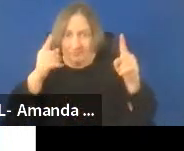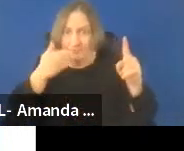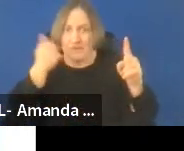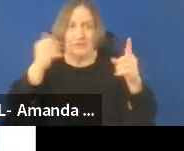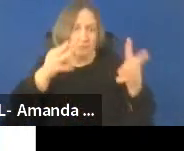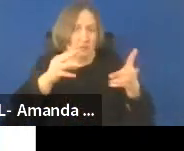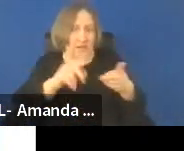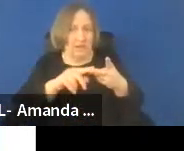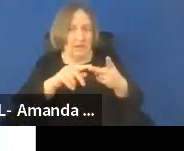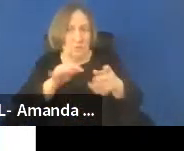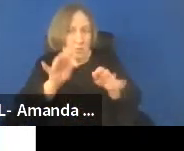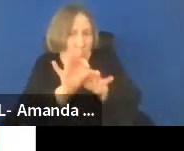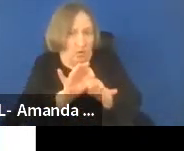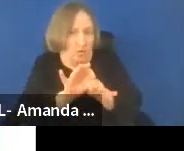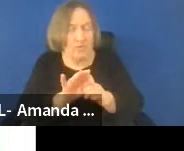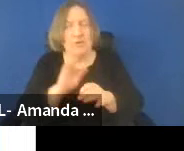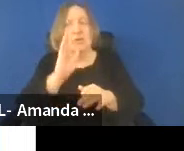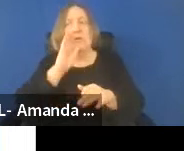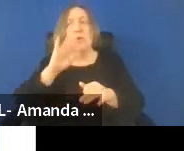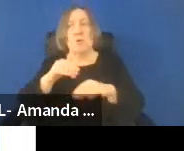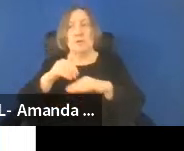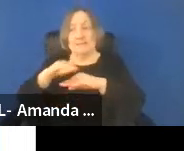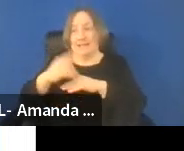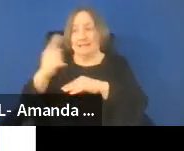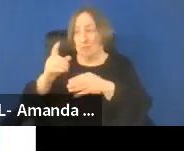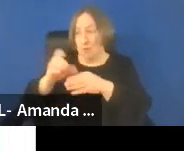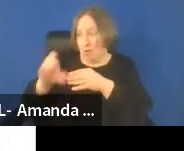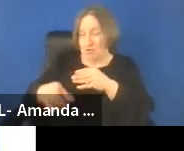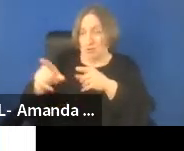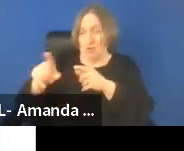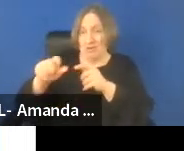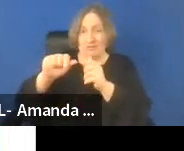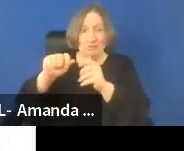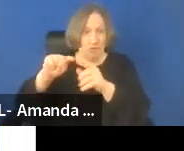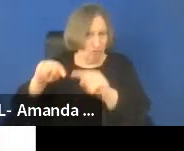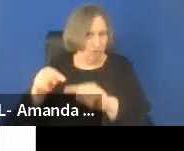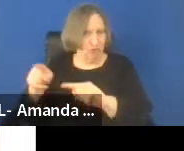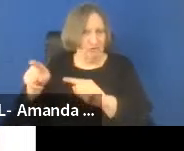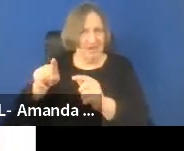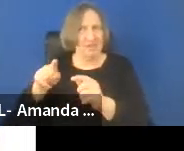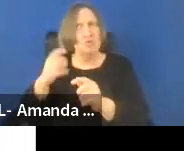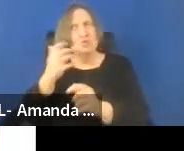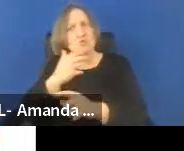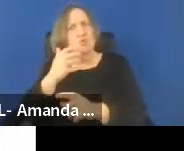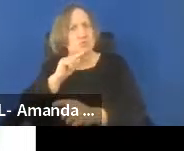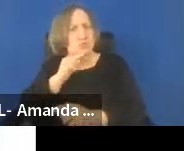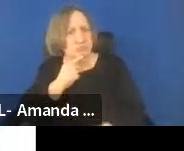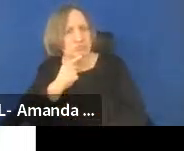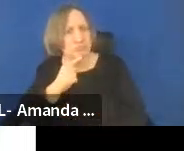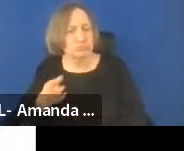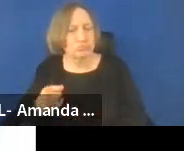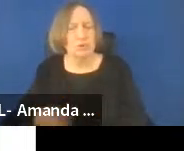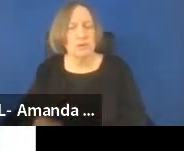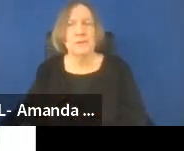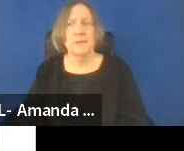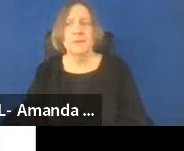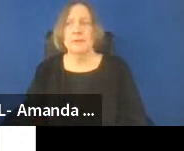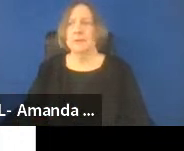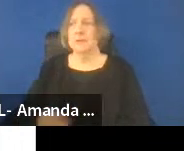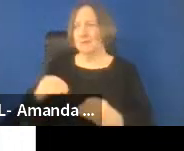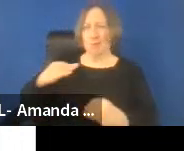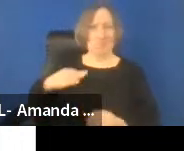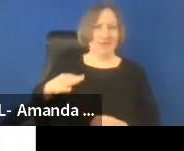it? Knowing the consequences of sending someone to collections is significant. There's no